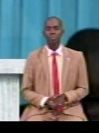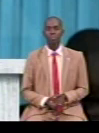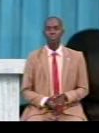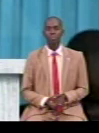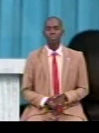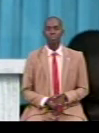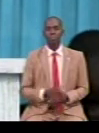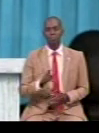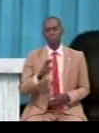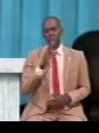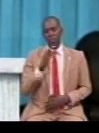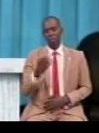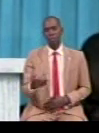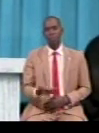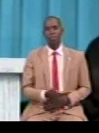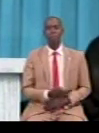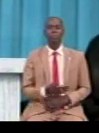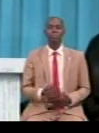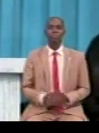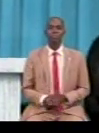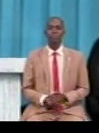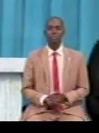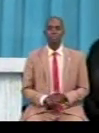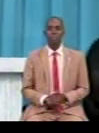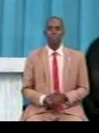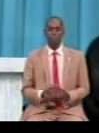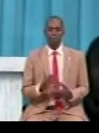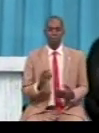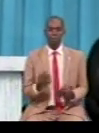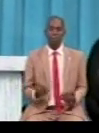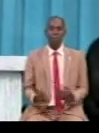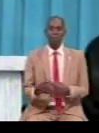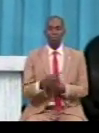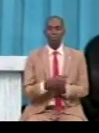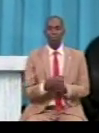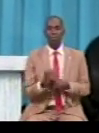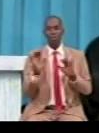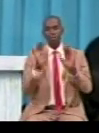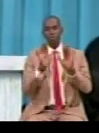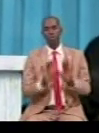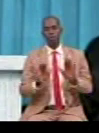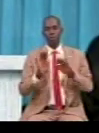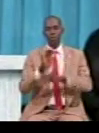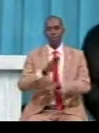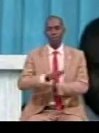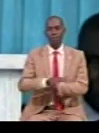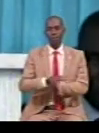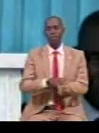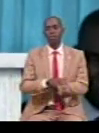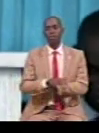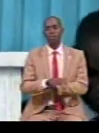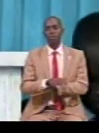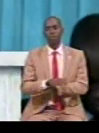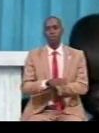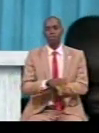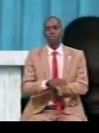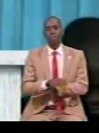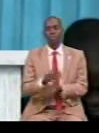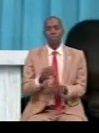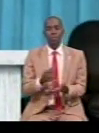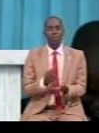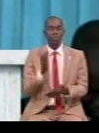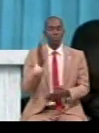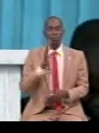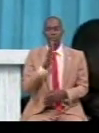You are welcome this day, Sunday evening. It will be